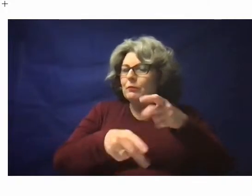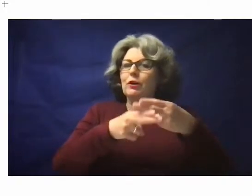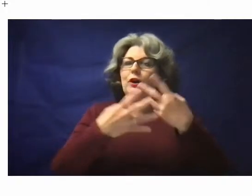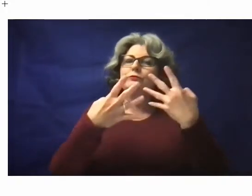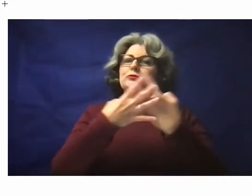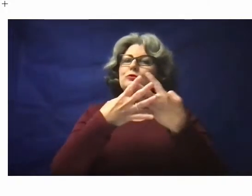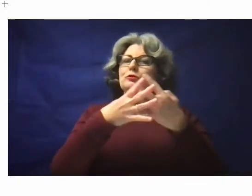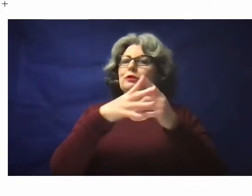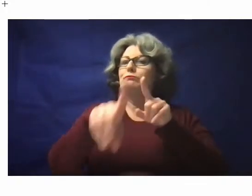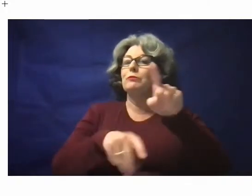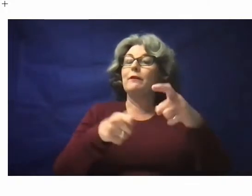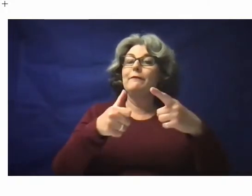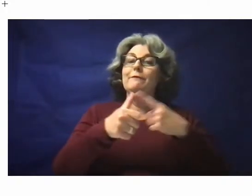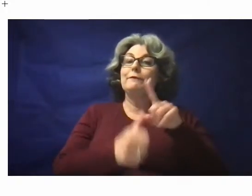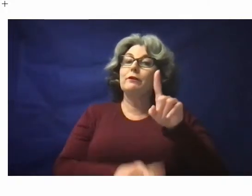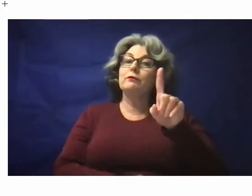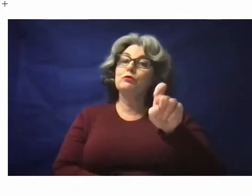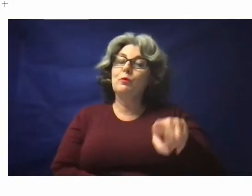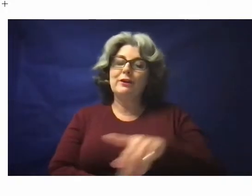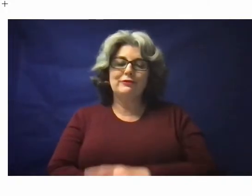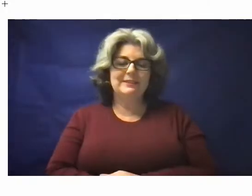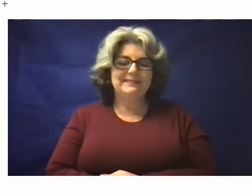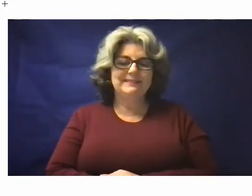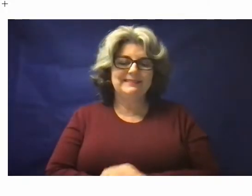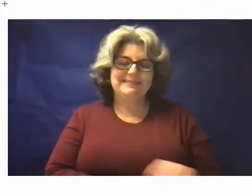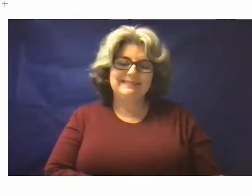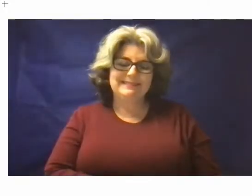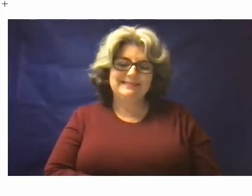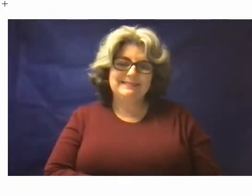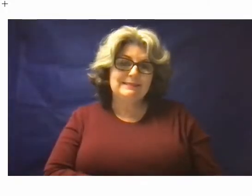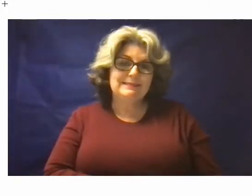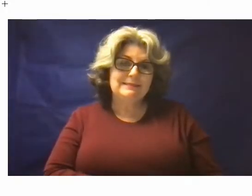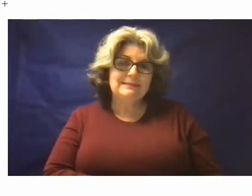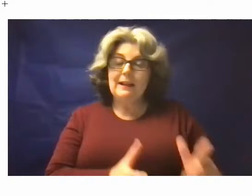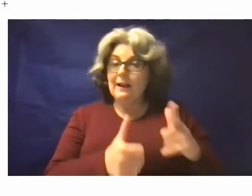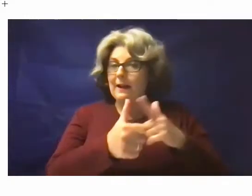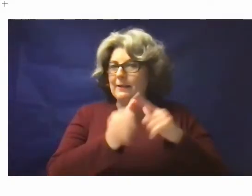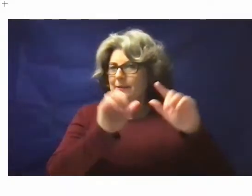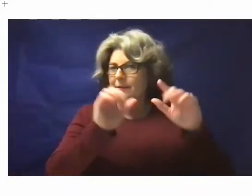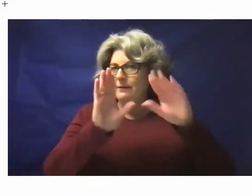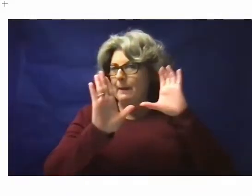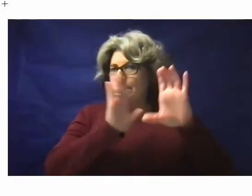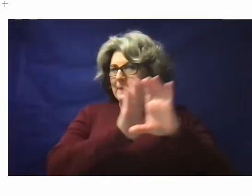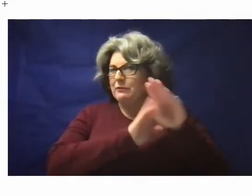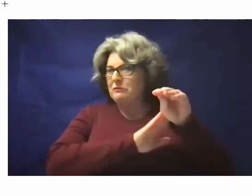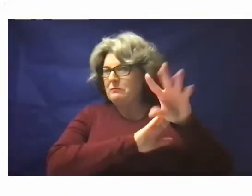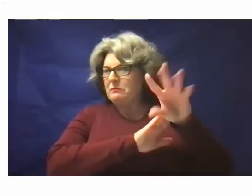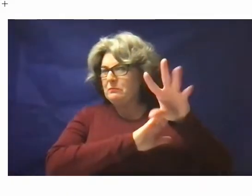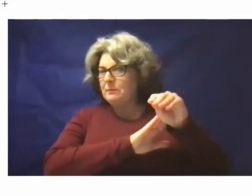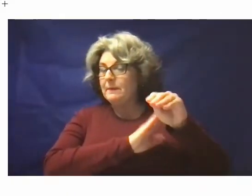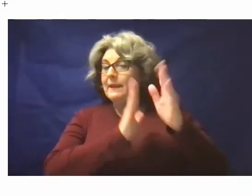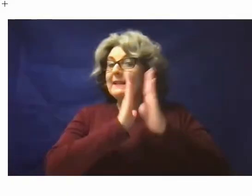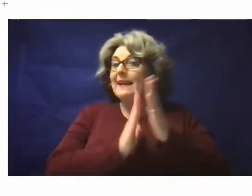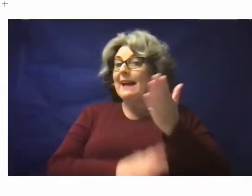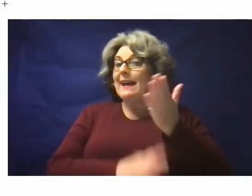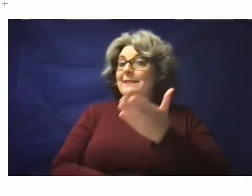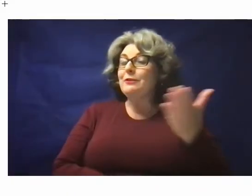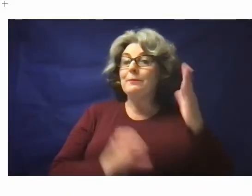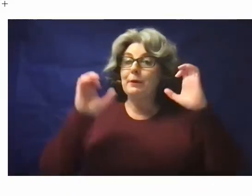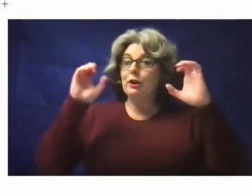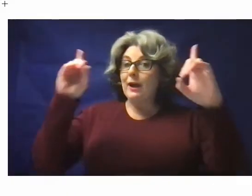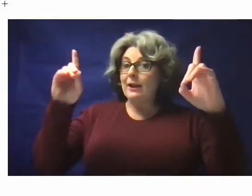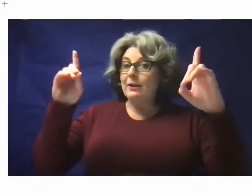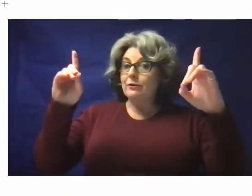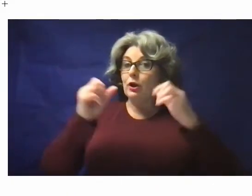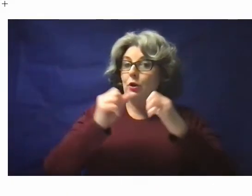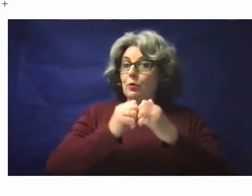first screening question, it's a screenshot of the first screening question, where it's asking about your education with a box